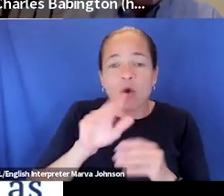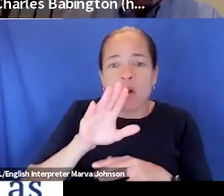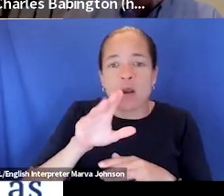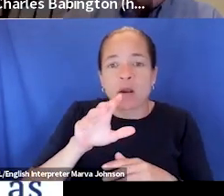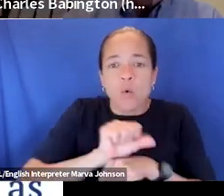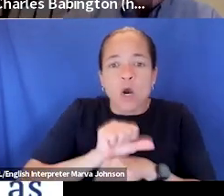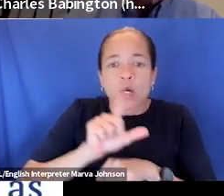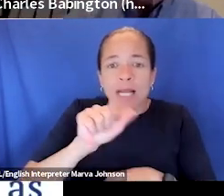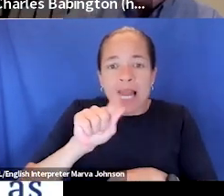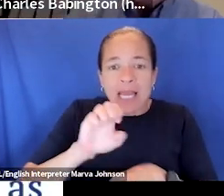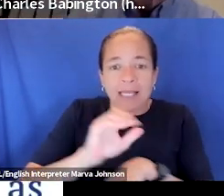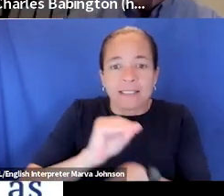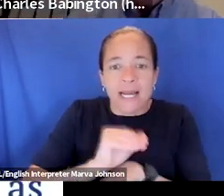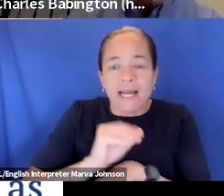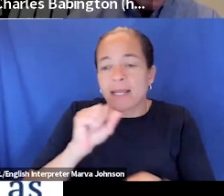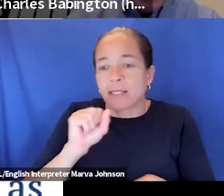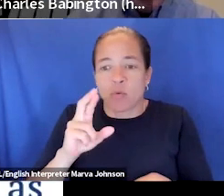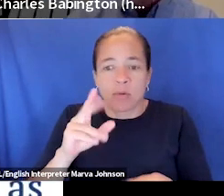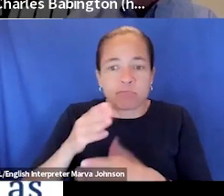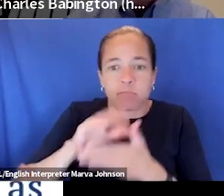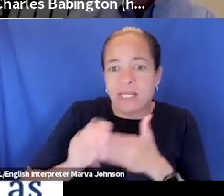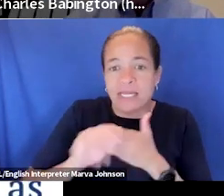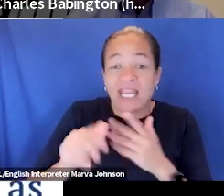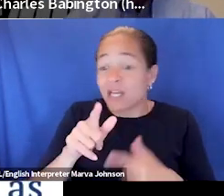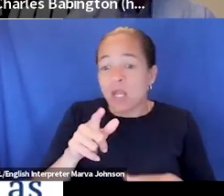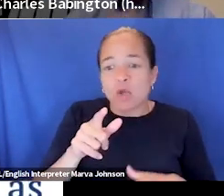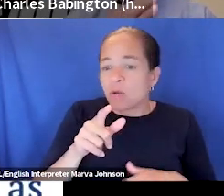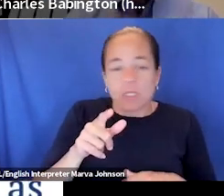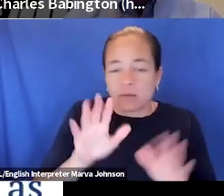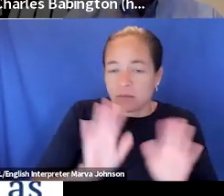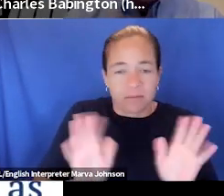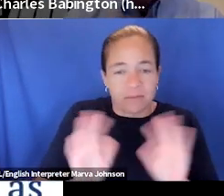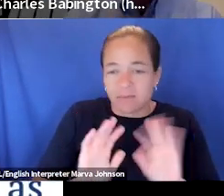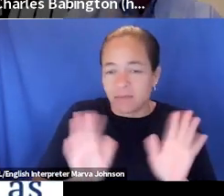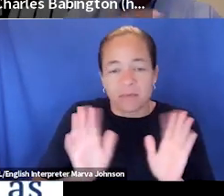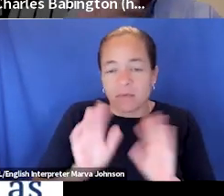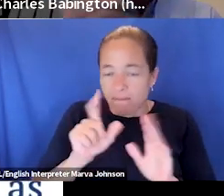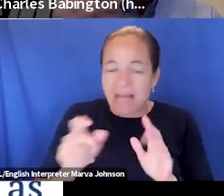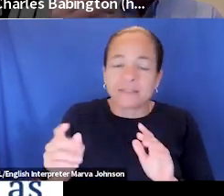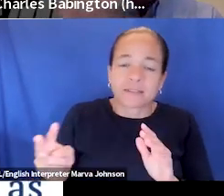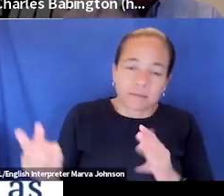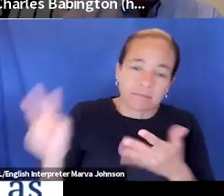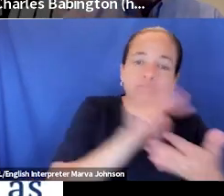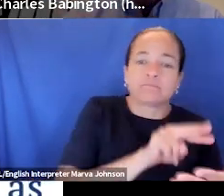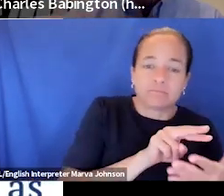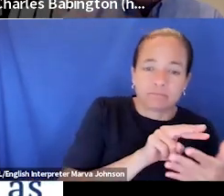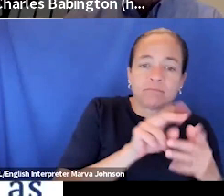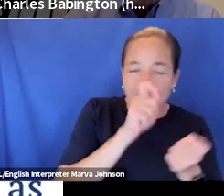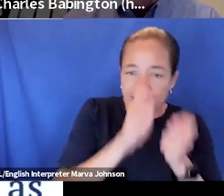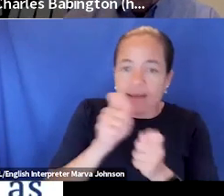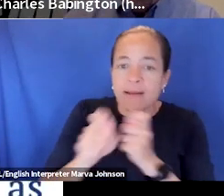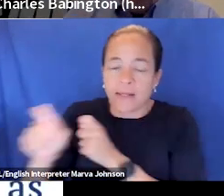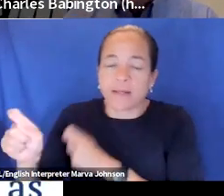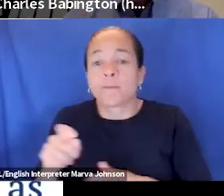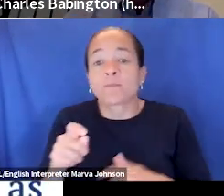to say I'm too busy to go back through and edit and rewrite and edit and rewrite. Every good writer goes through his or her writing